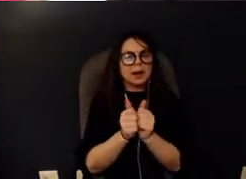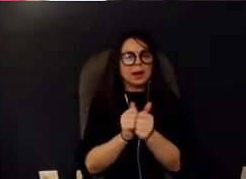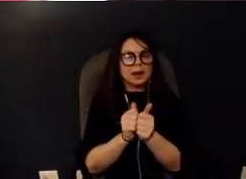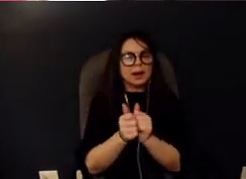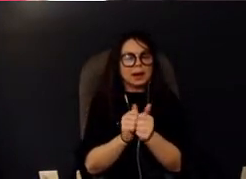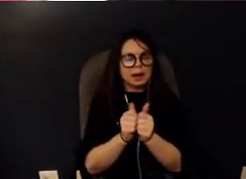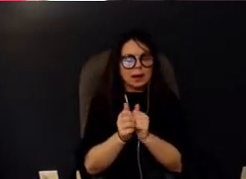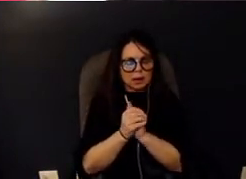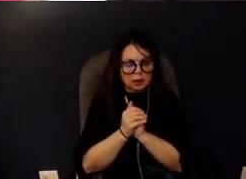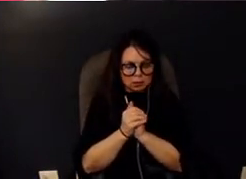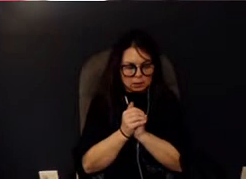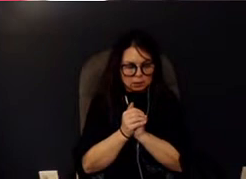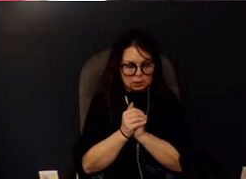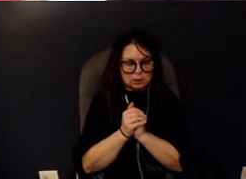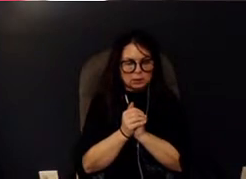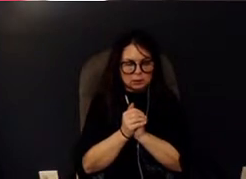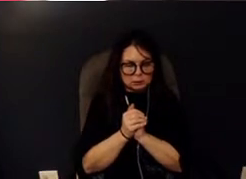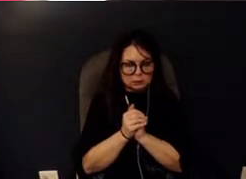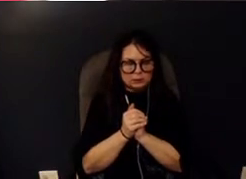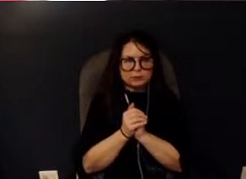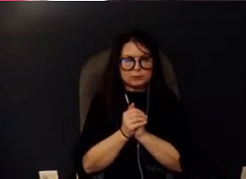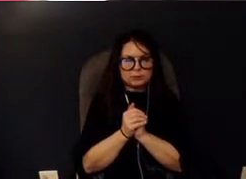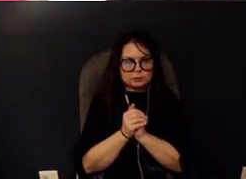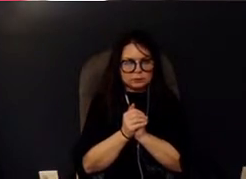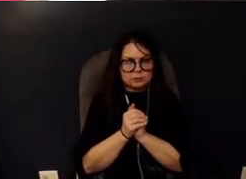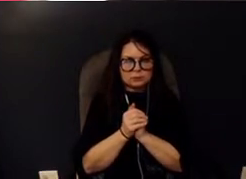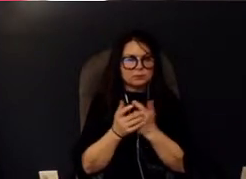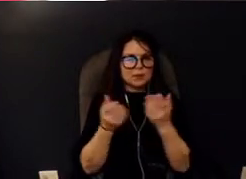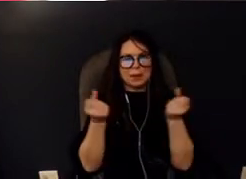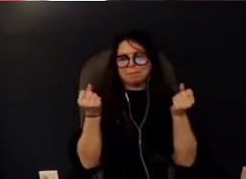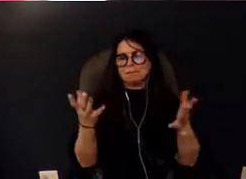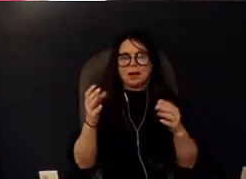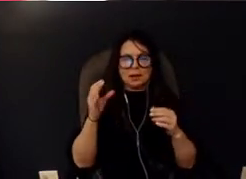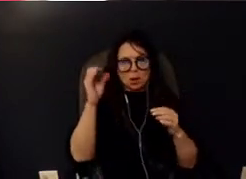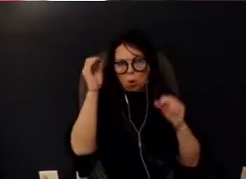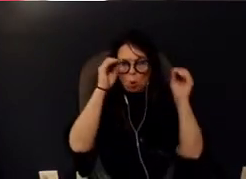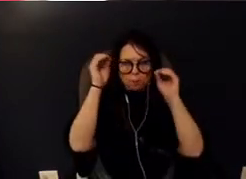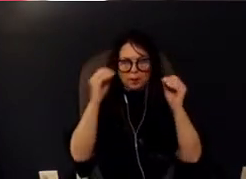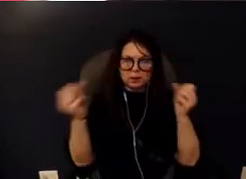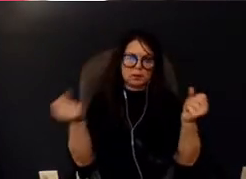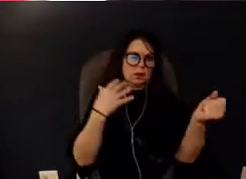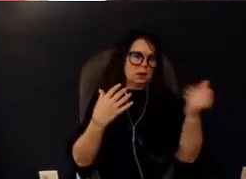I hear so many opinions on the police in Minneapolis,